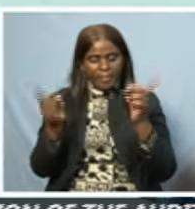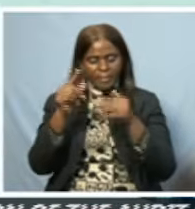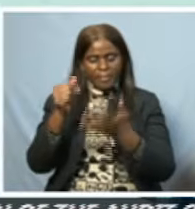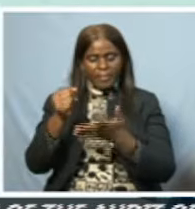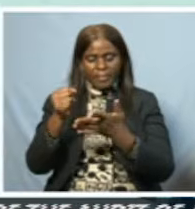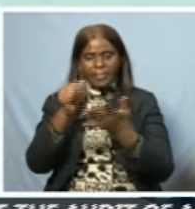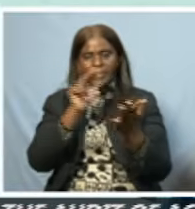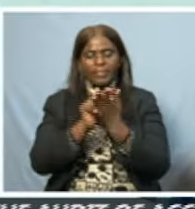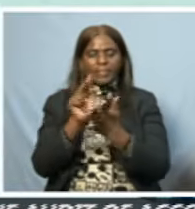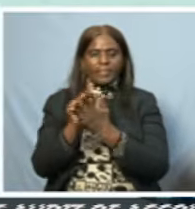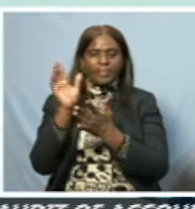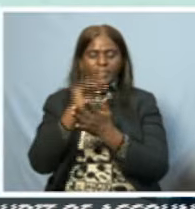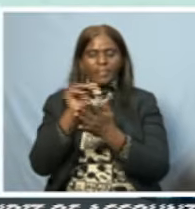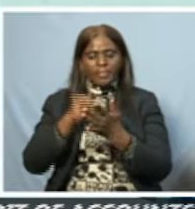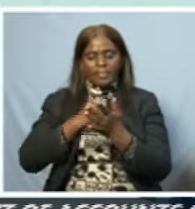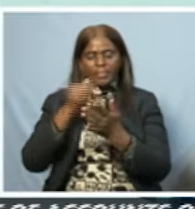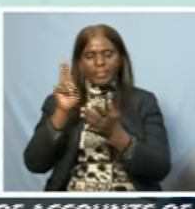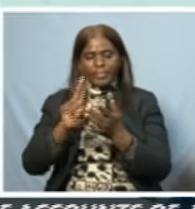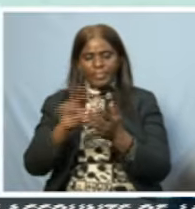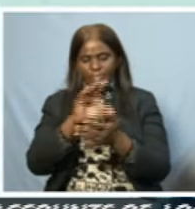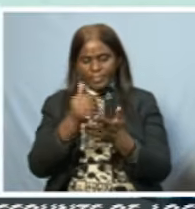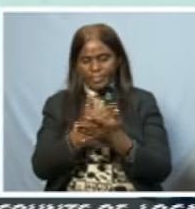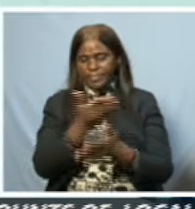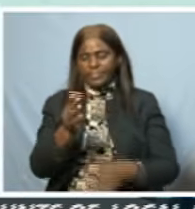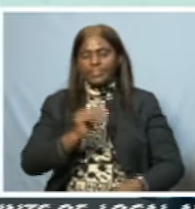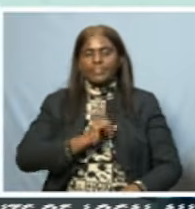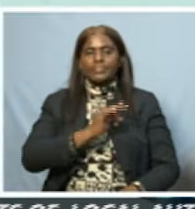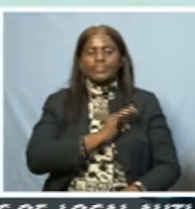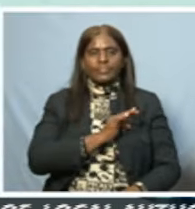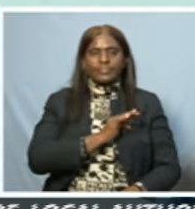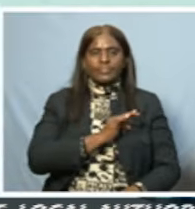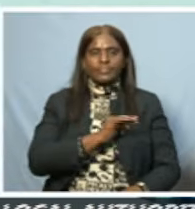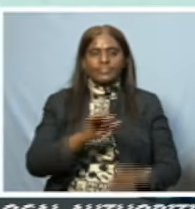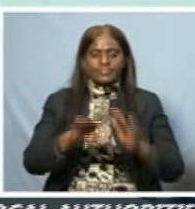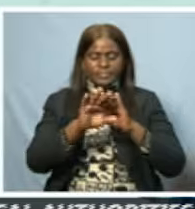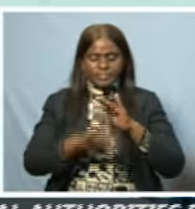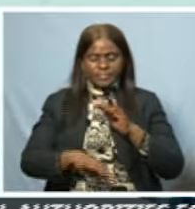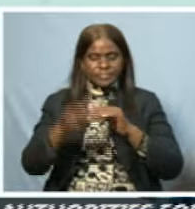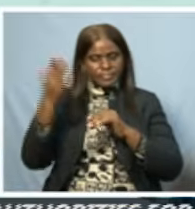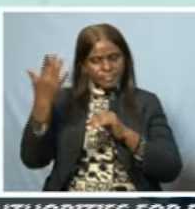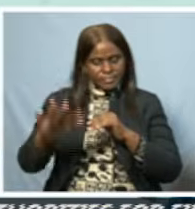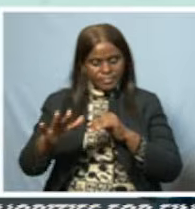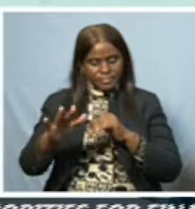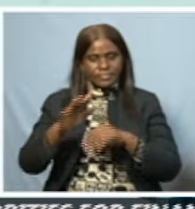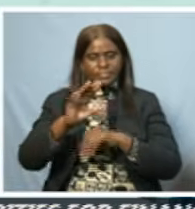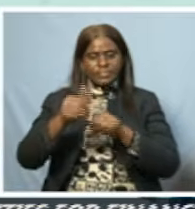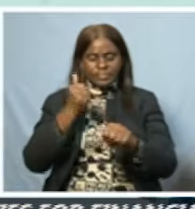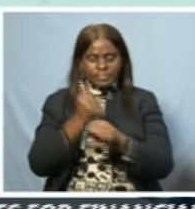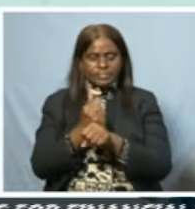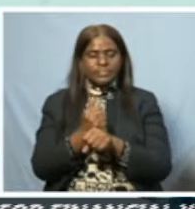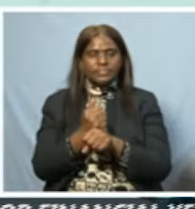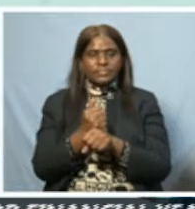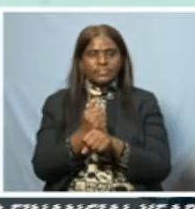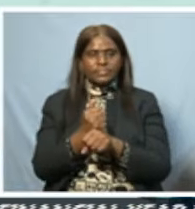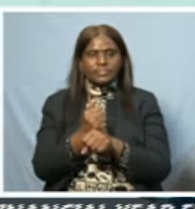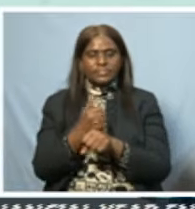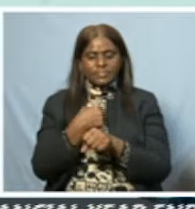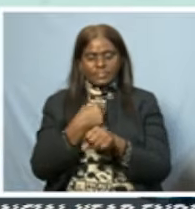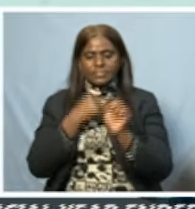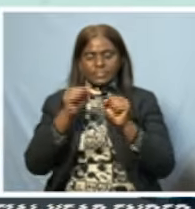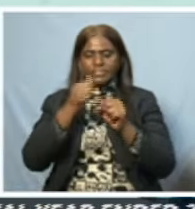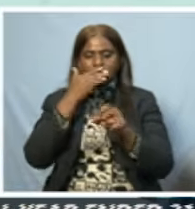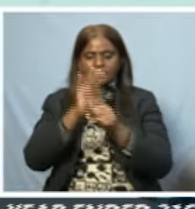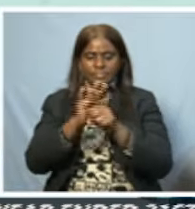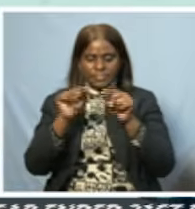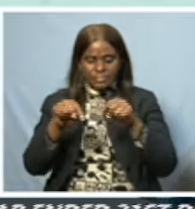gets approved, we absorb these staff to be under permanent establishment. So I can assure